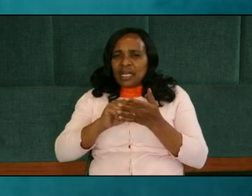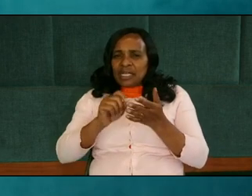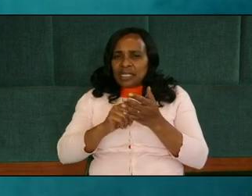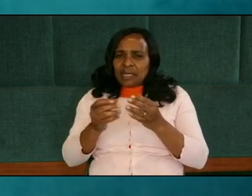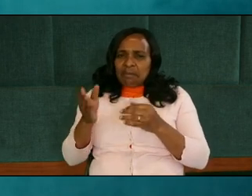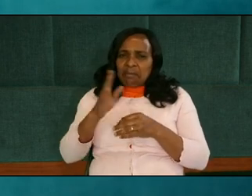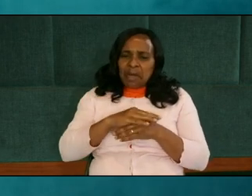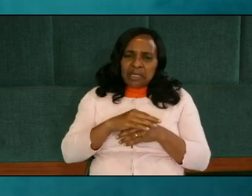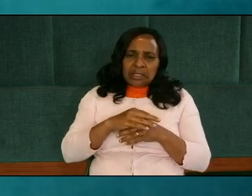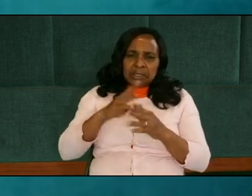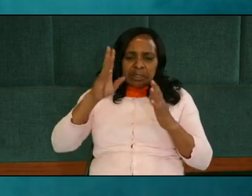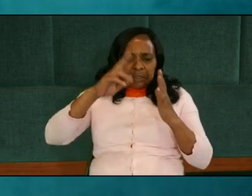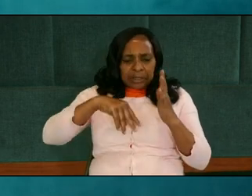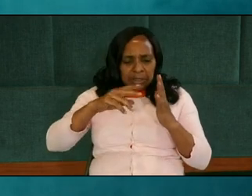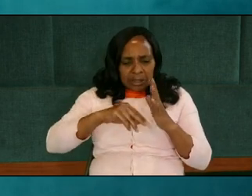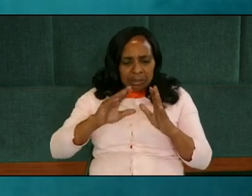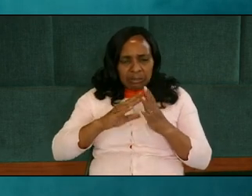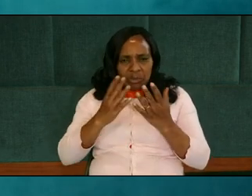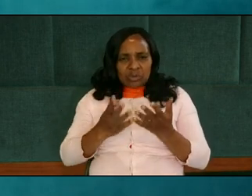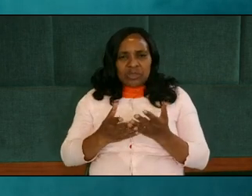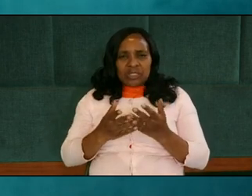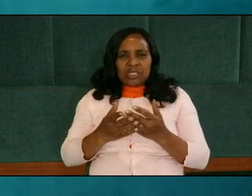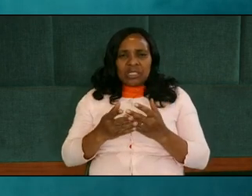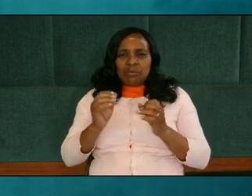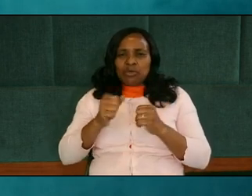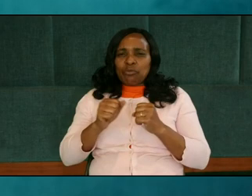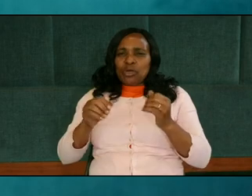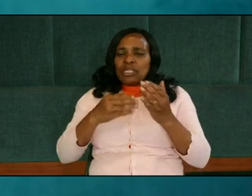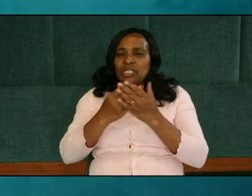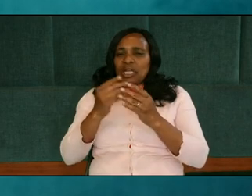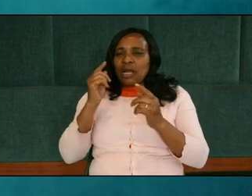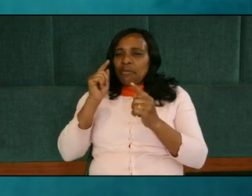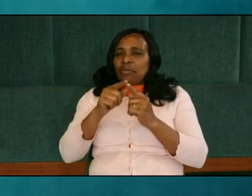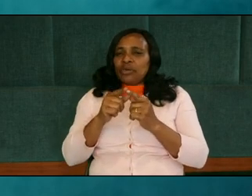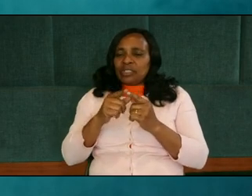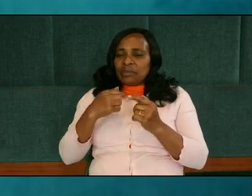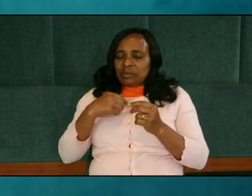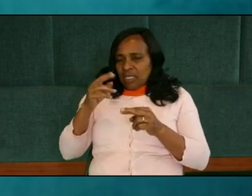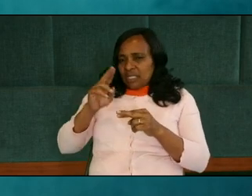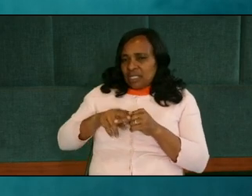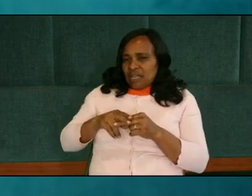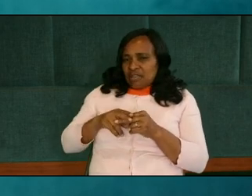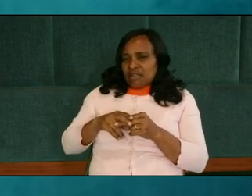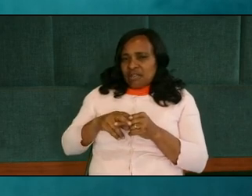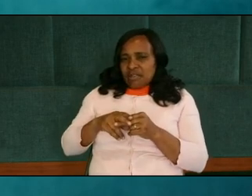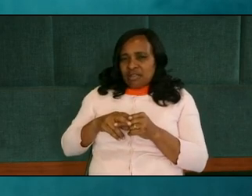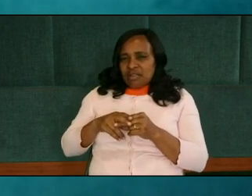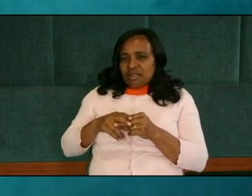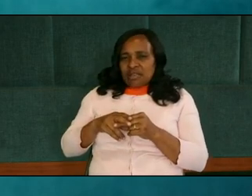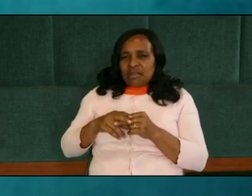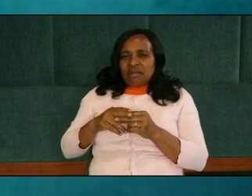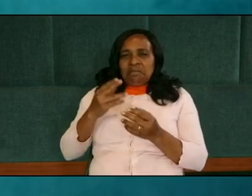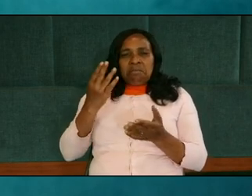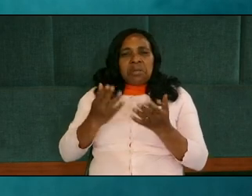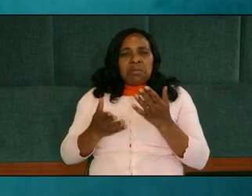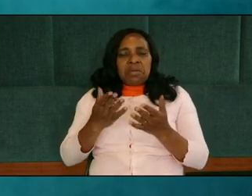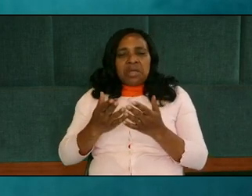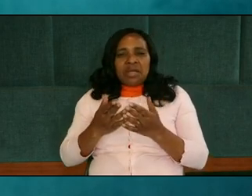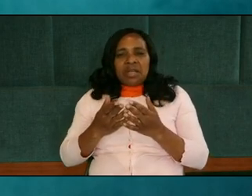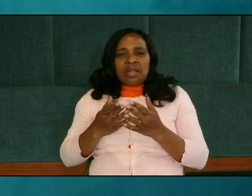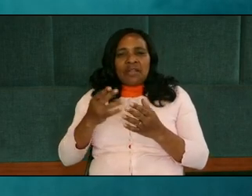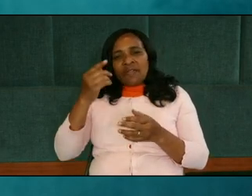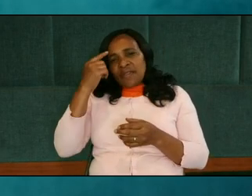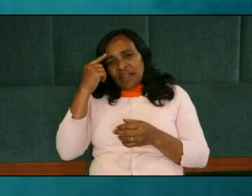with books. Like, sometimes it just reaches a point where I've just sat down, yeah? So maybe I